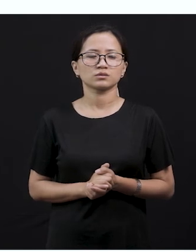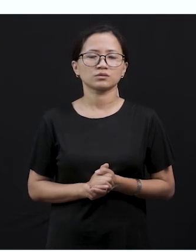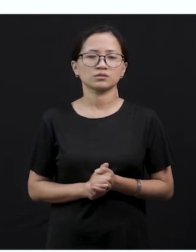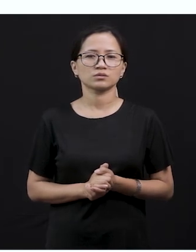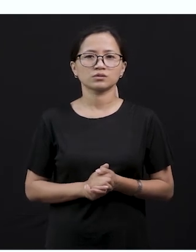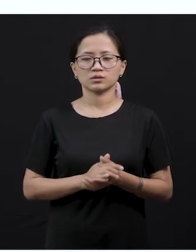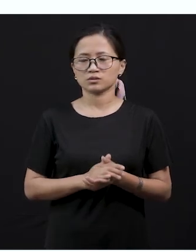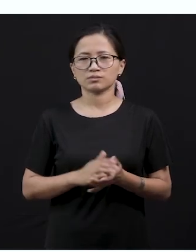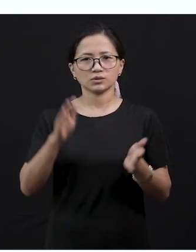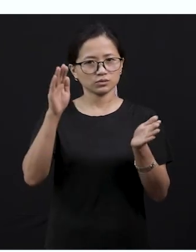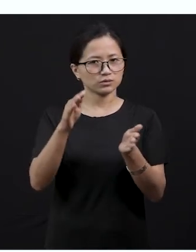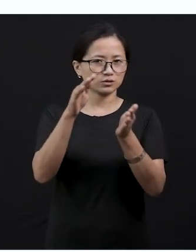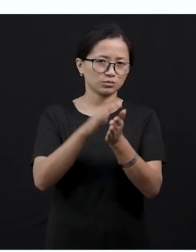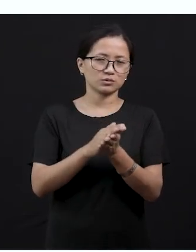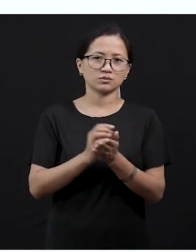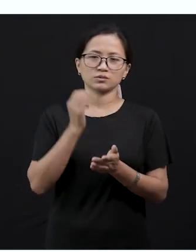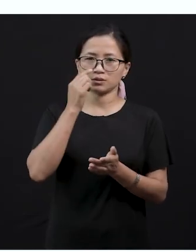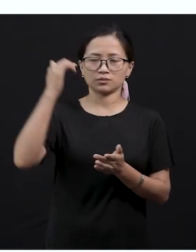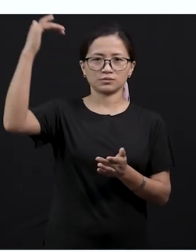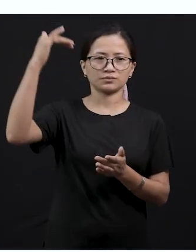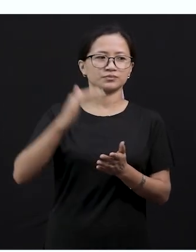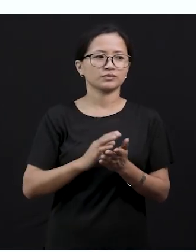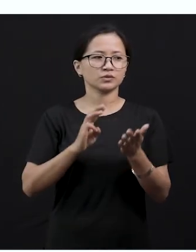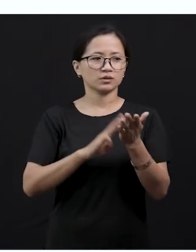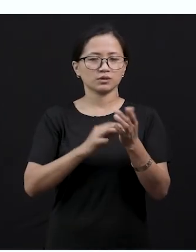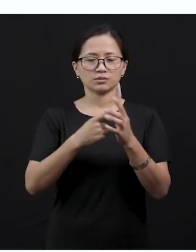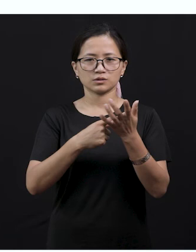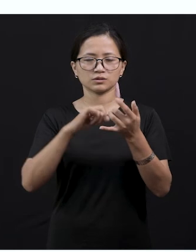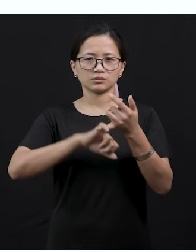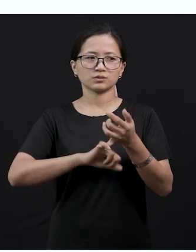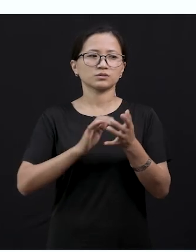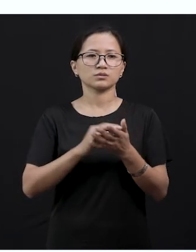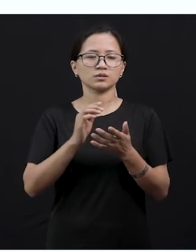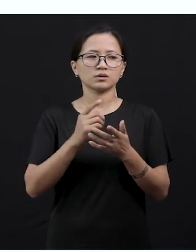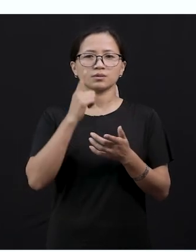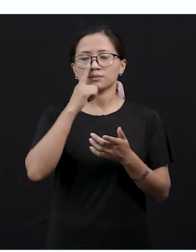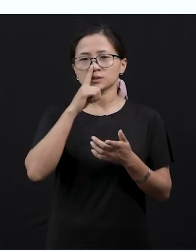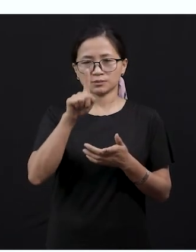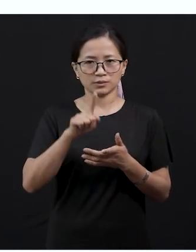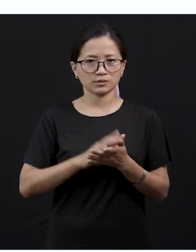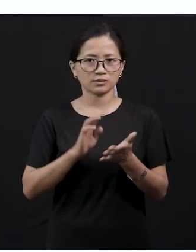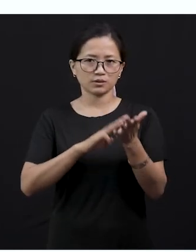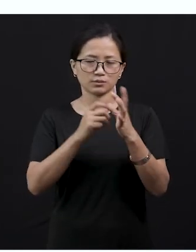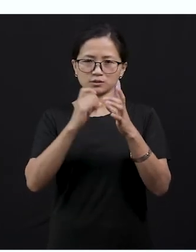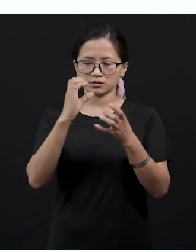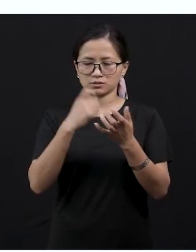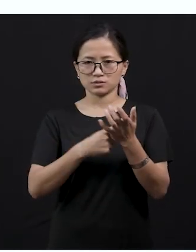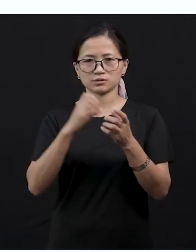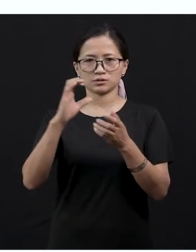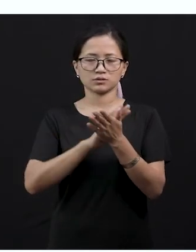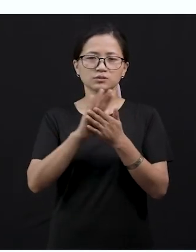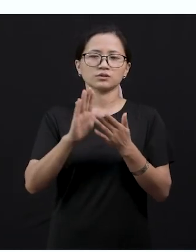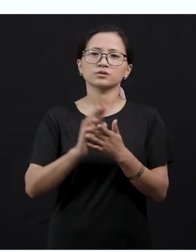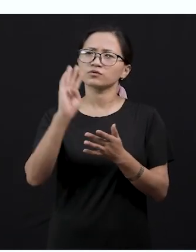but he is also the smallest, okay? Now Mrs. March is the mother, okay? The mother of the 4